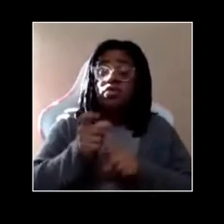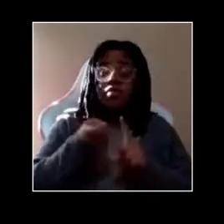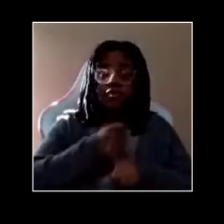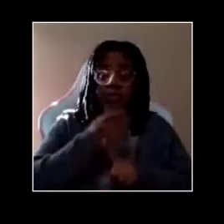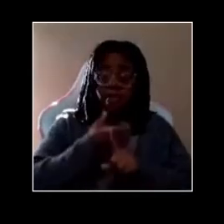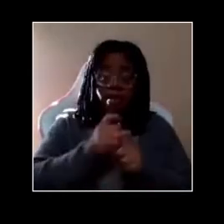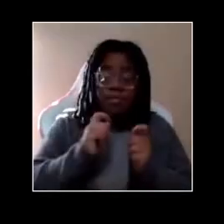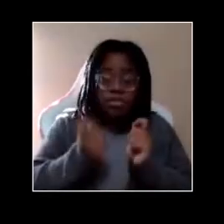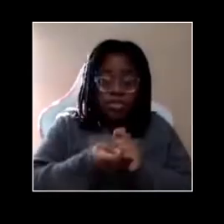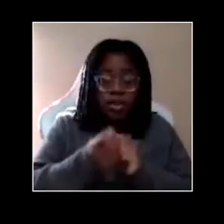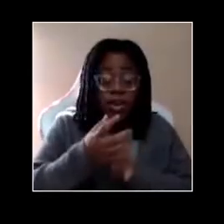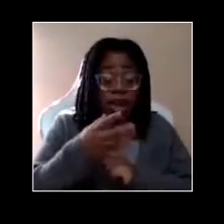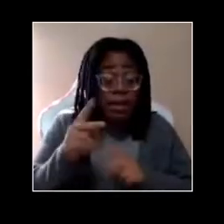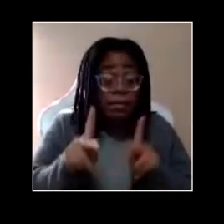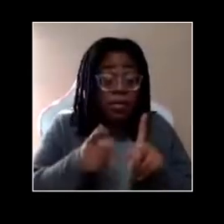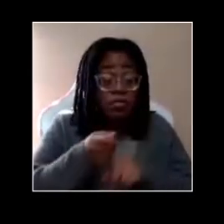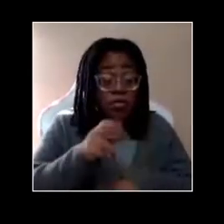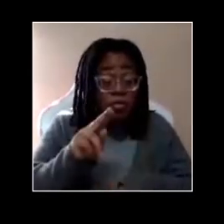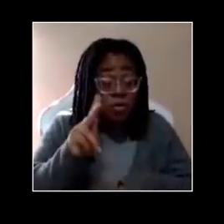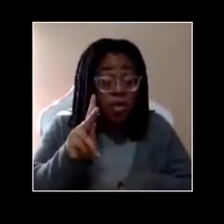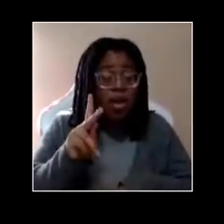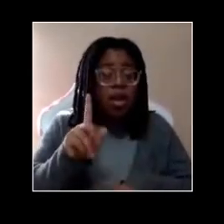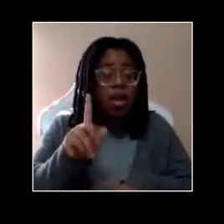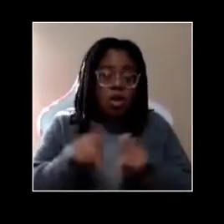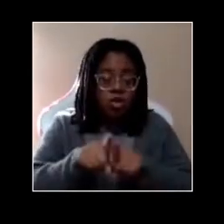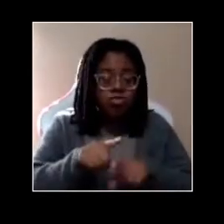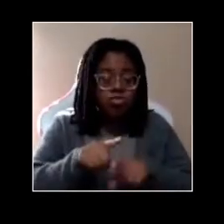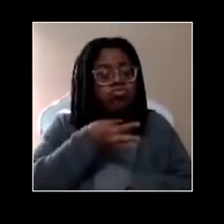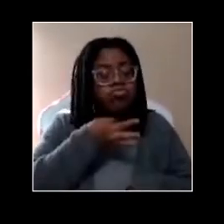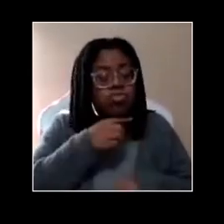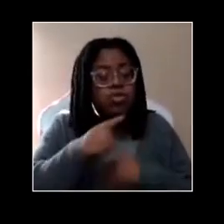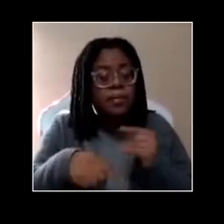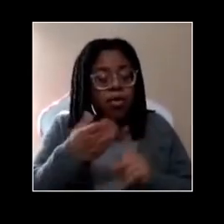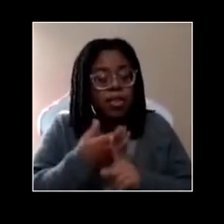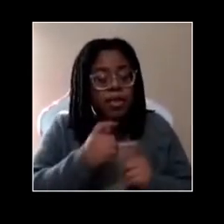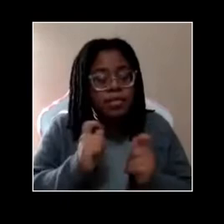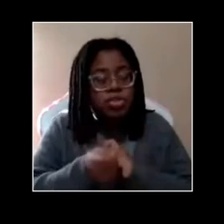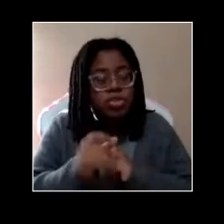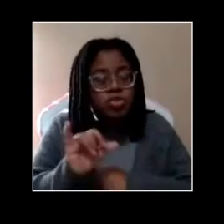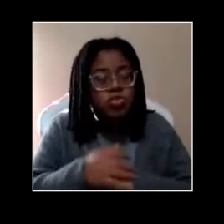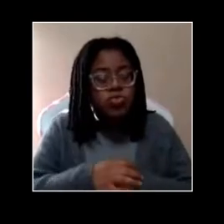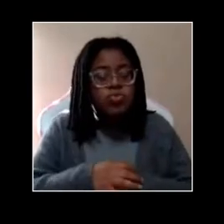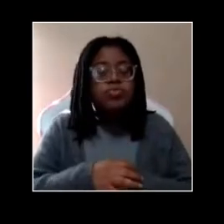change, and people from England are also really curious about climate change as well. A lot of